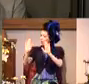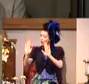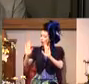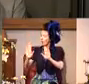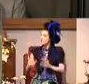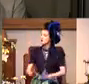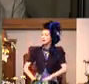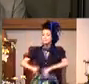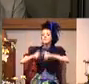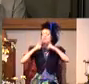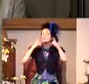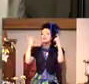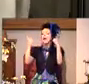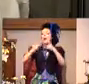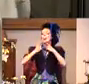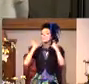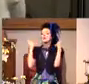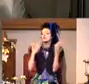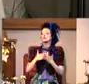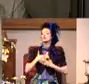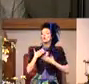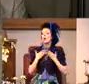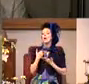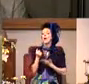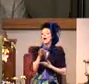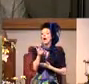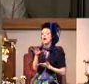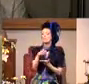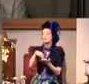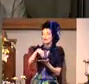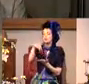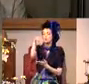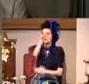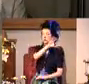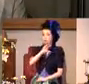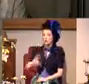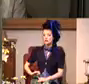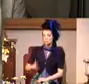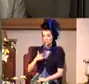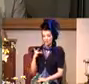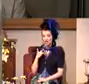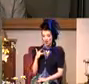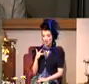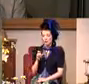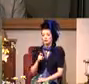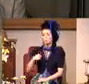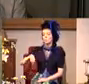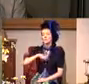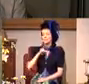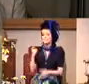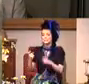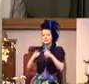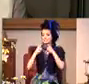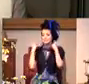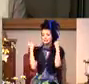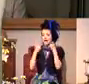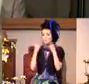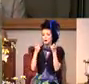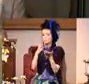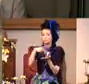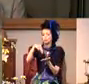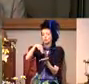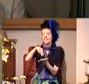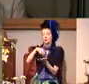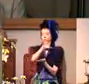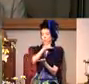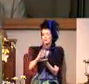A celebration and a joy of the resurrected Christ. But sometimes I do feel that we celebrate the resurrected Christ of 2,000 years